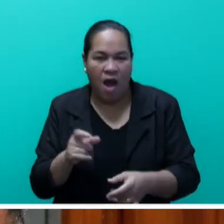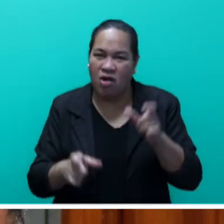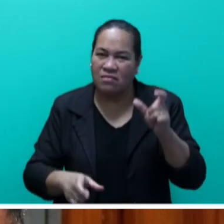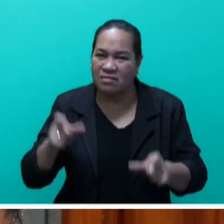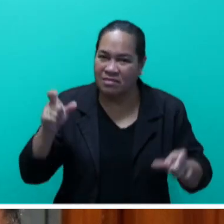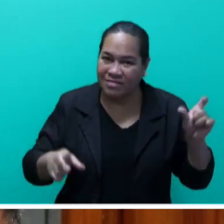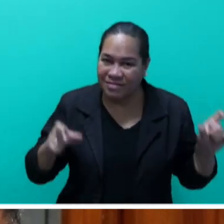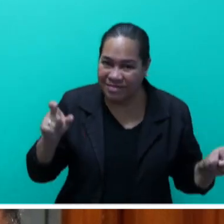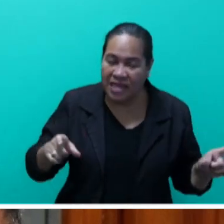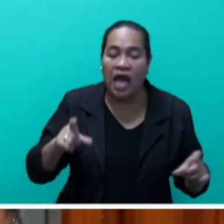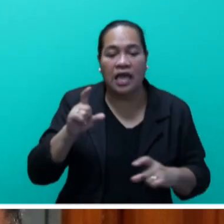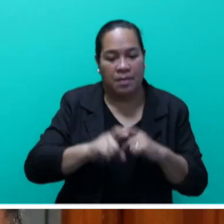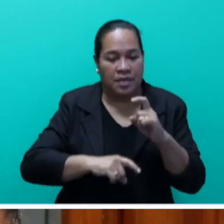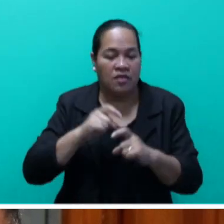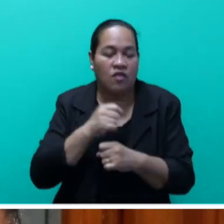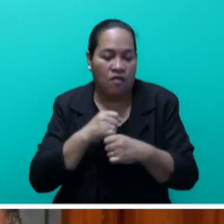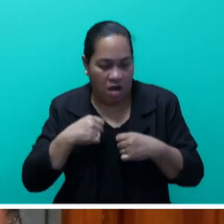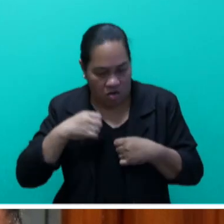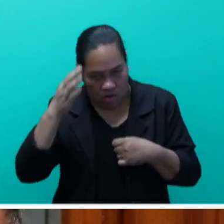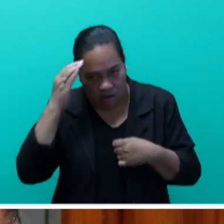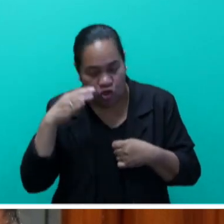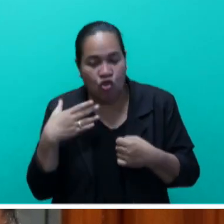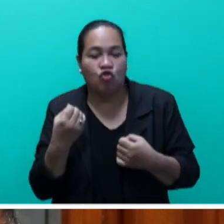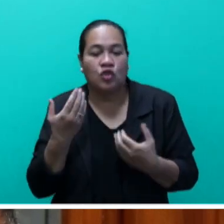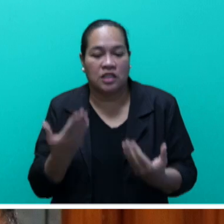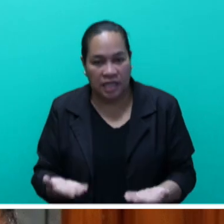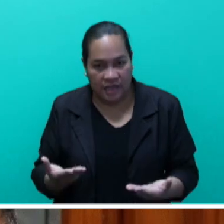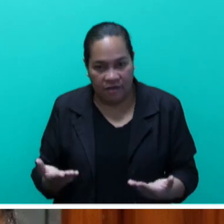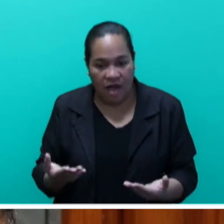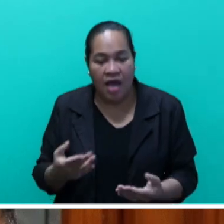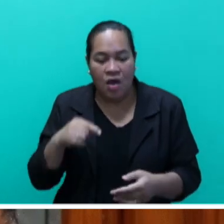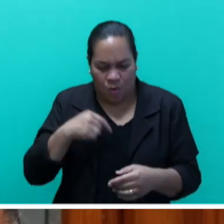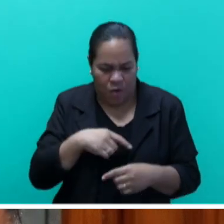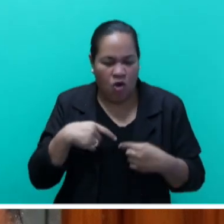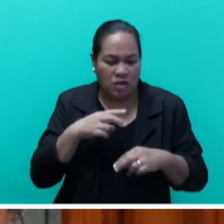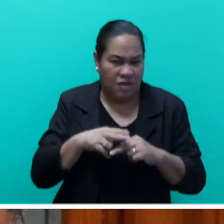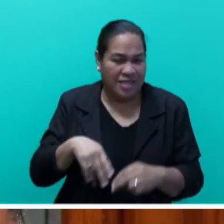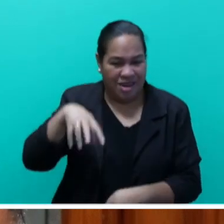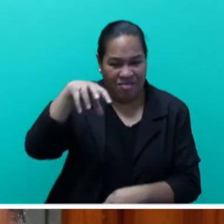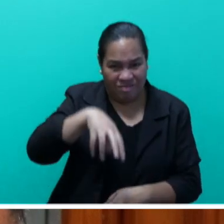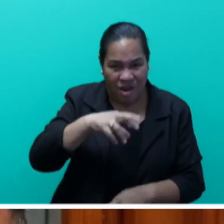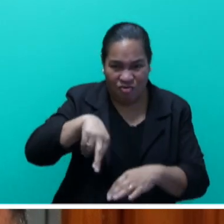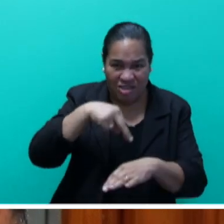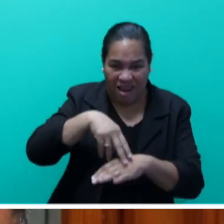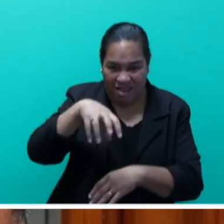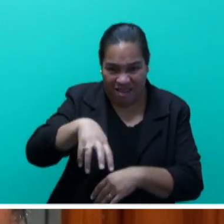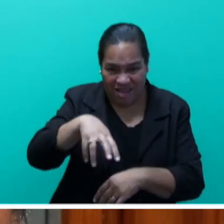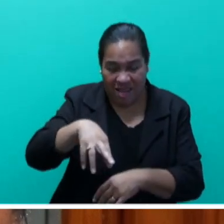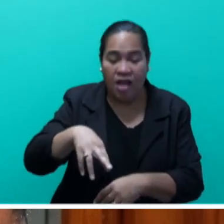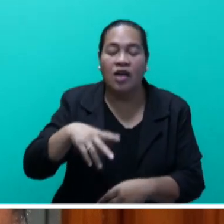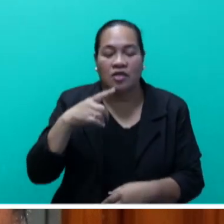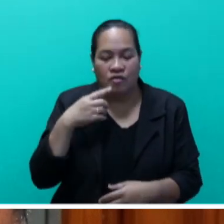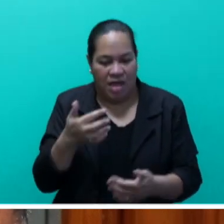the capacity of our beloved nation to deliver as the regional hub to take lead on the achievement of